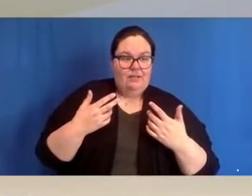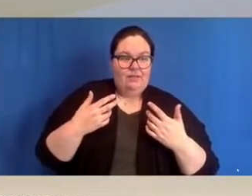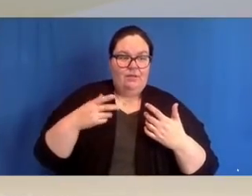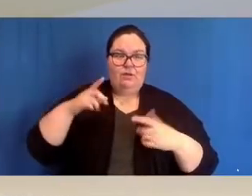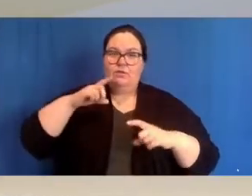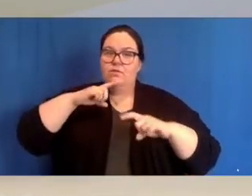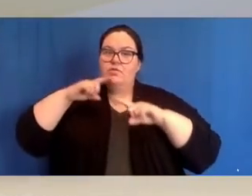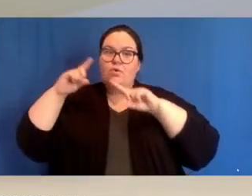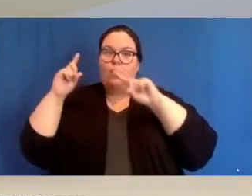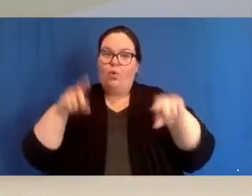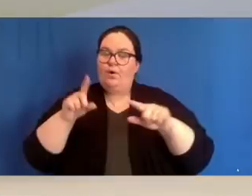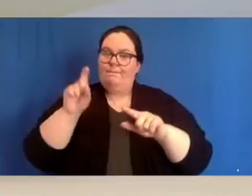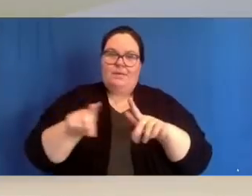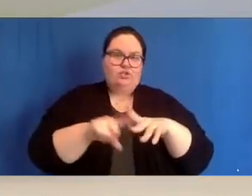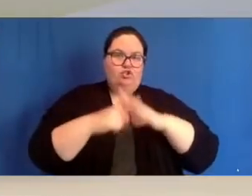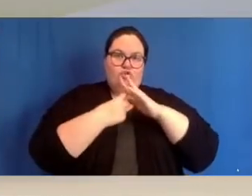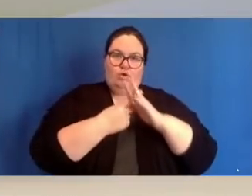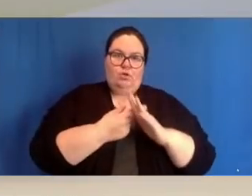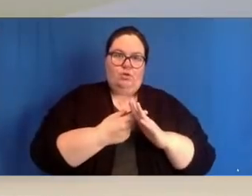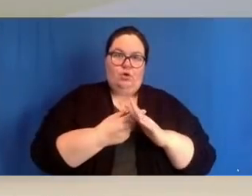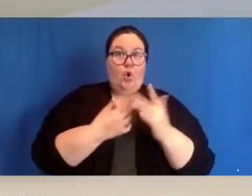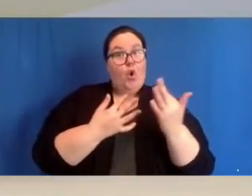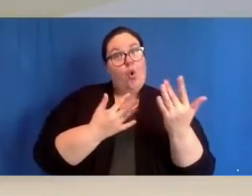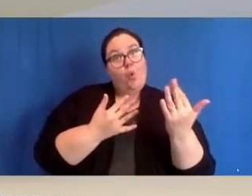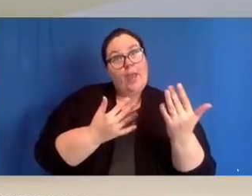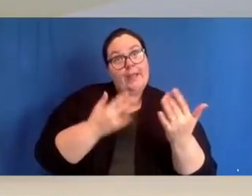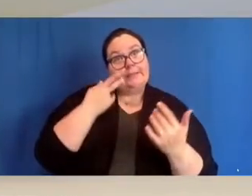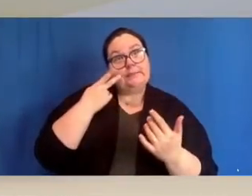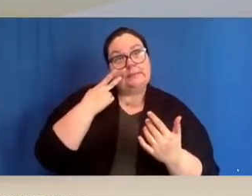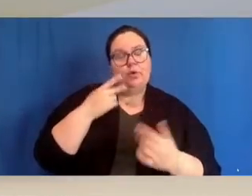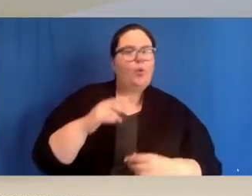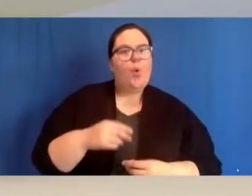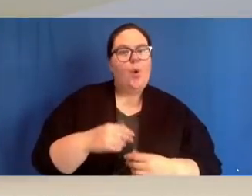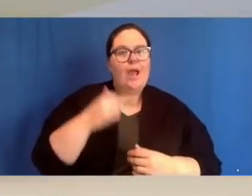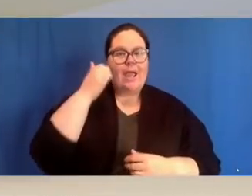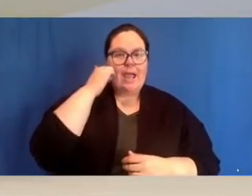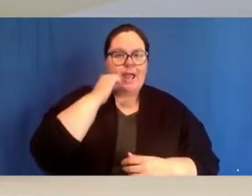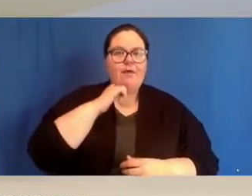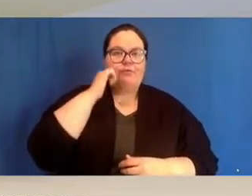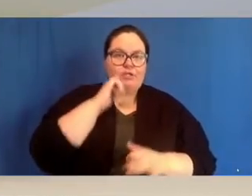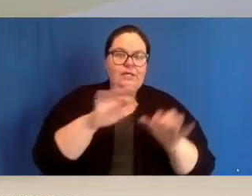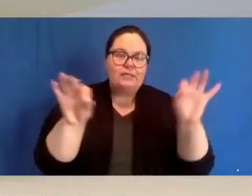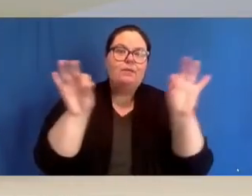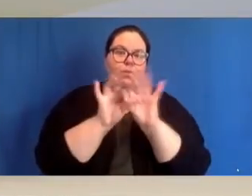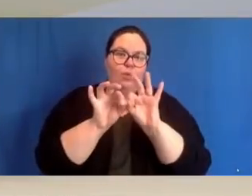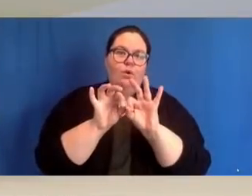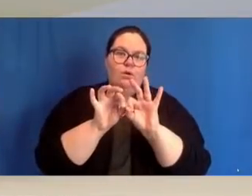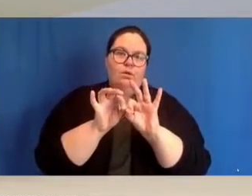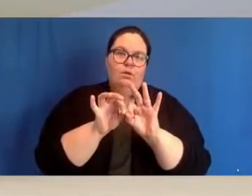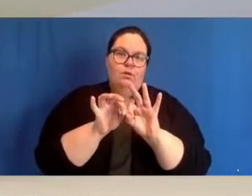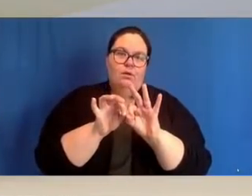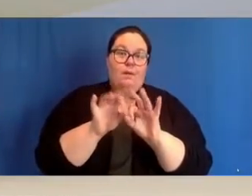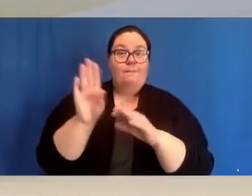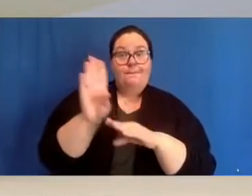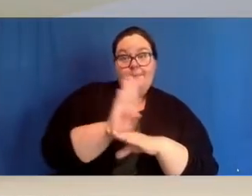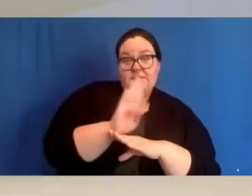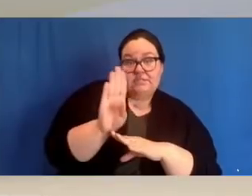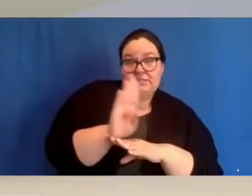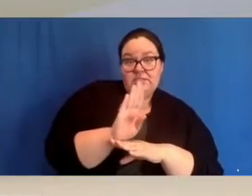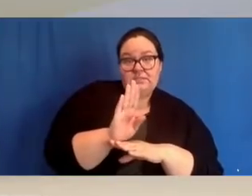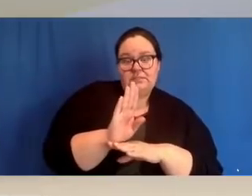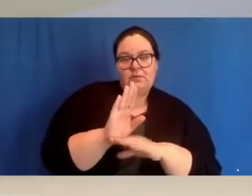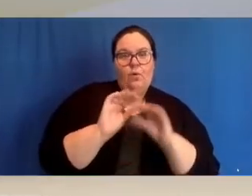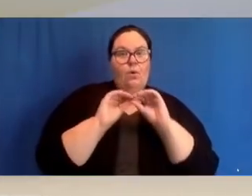go into effect, because obviously we can't wait to act because every day is important. We understand that businesses and organizations